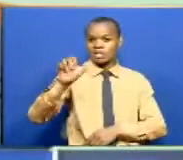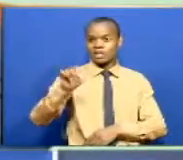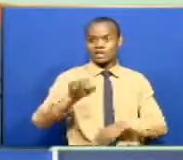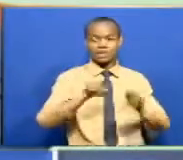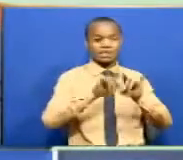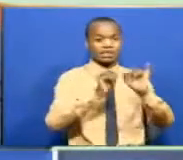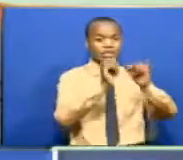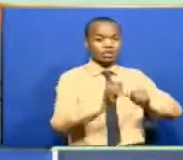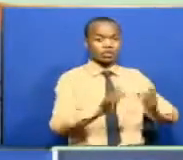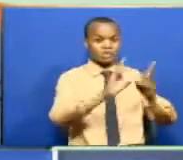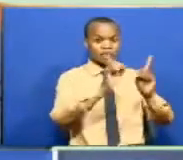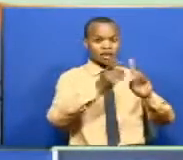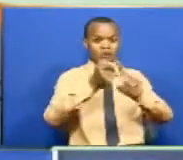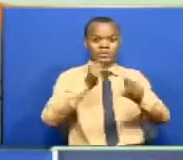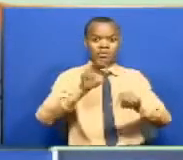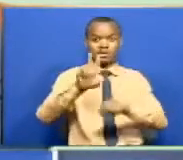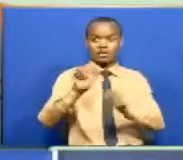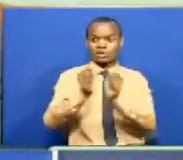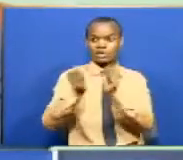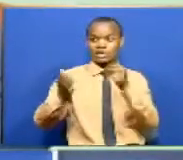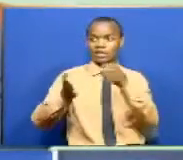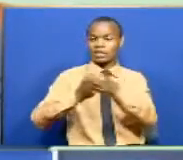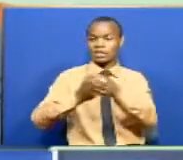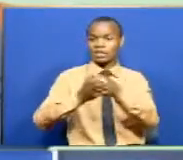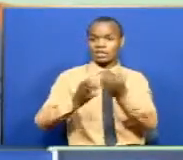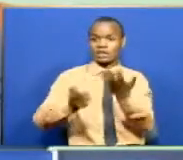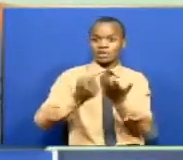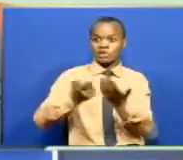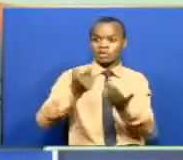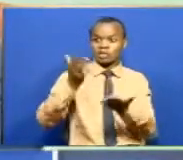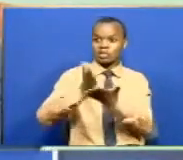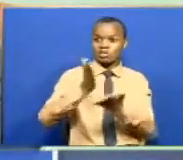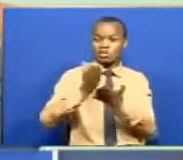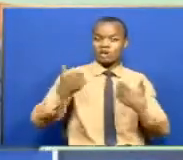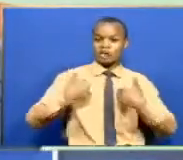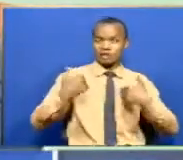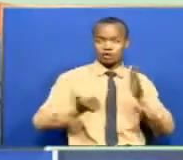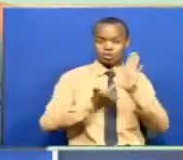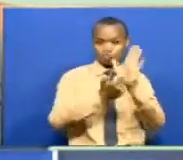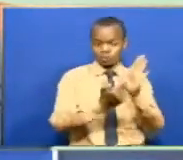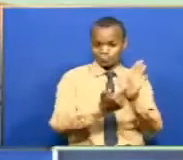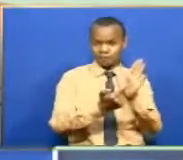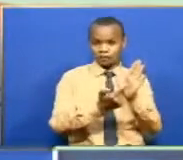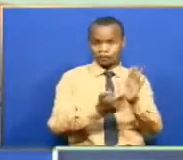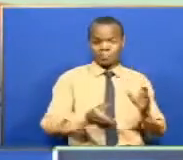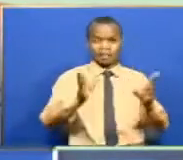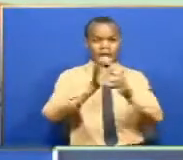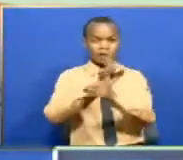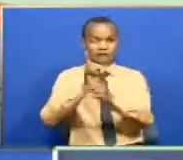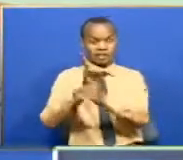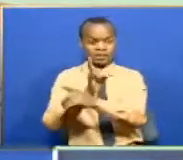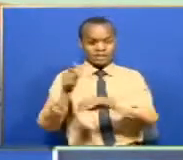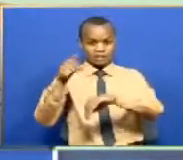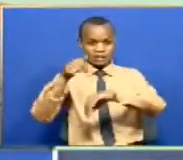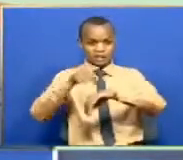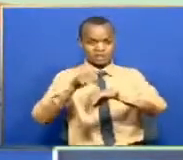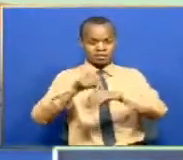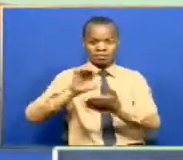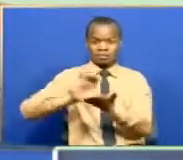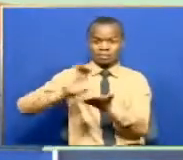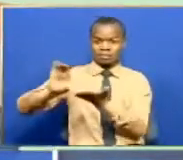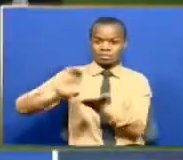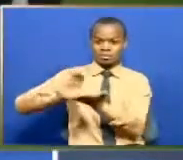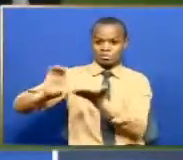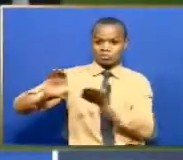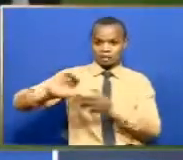arising from the 2019 population census has amplified the magnitude of the difference in allocation among counties.